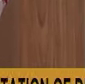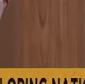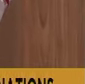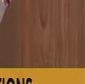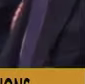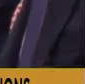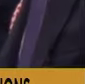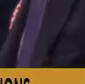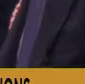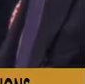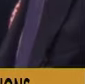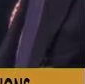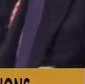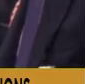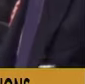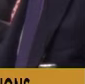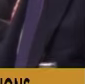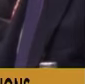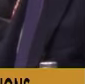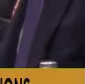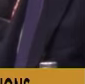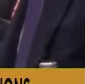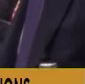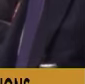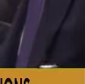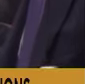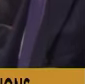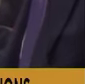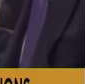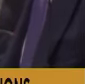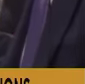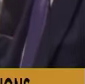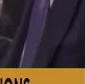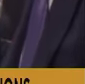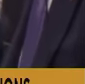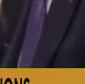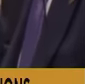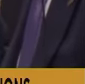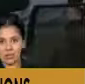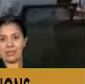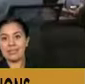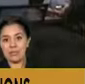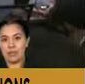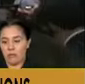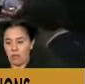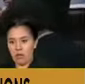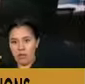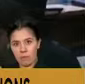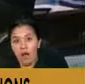stronger representation of developing nations in global governance institutions and multilateral banks.